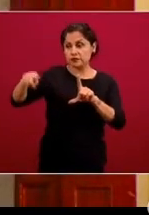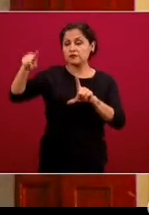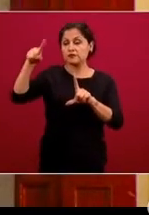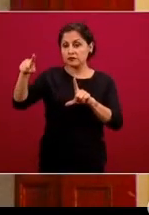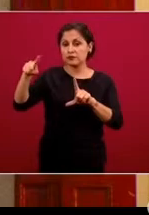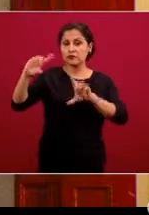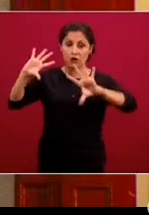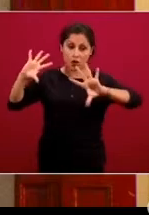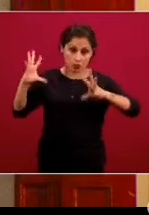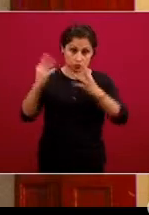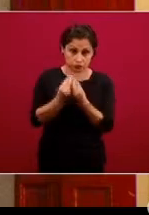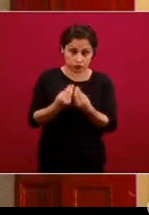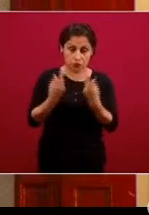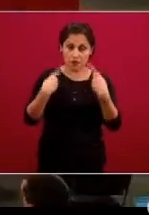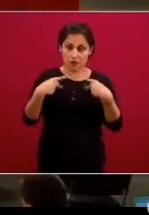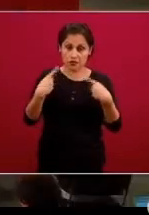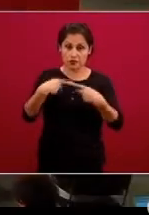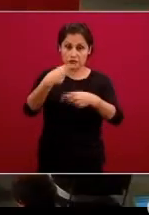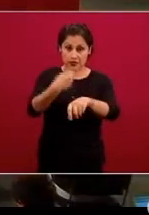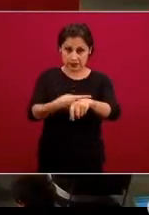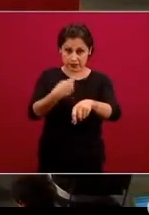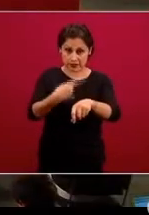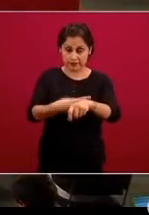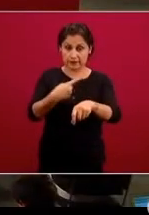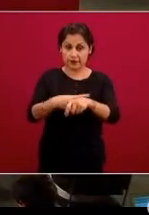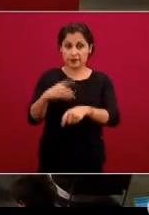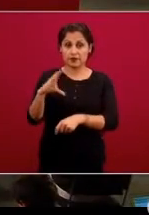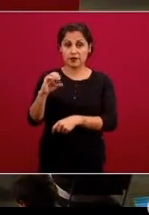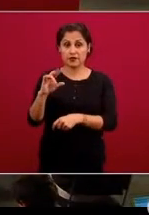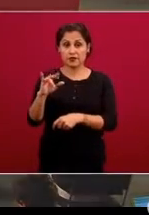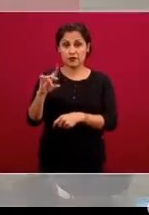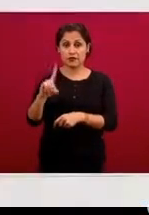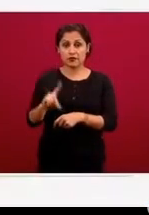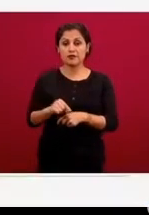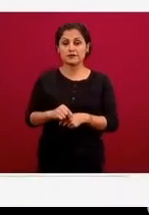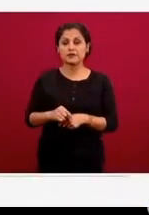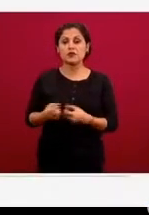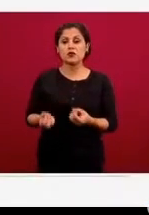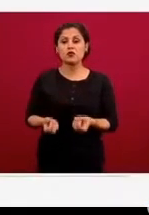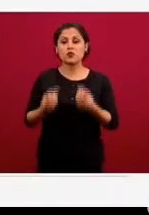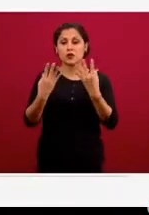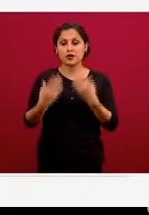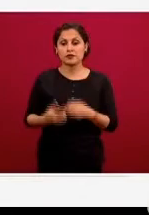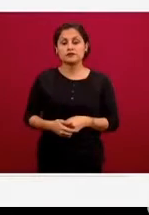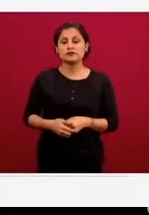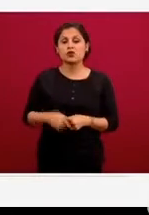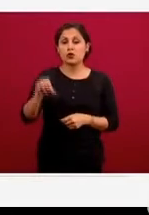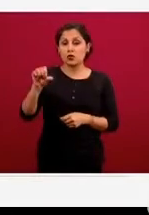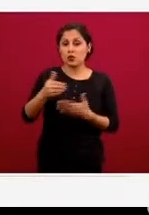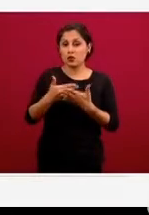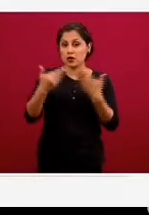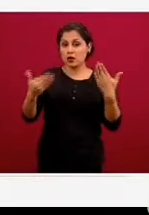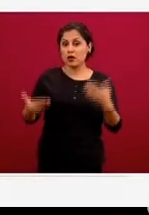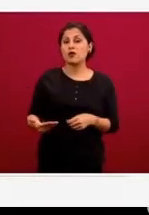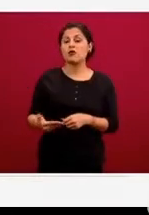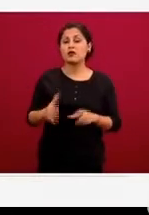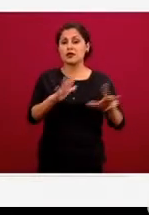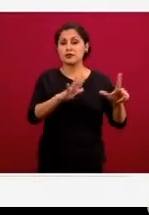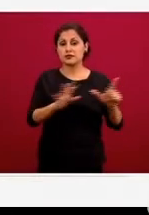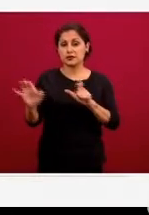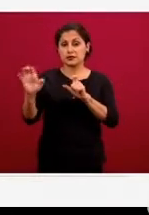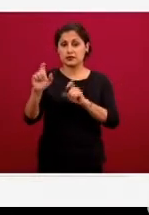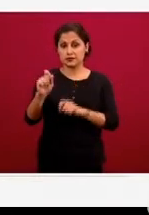the incidence. We have 729 new cases by